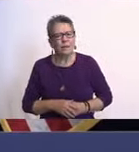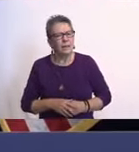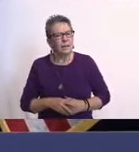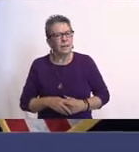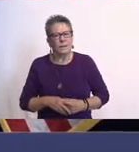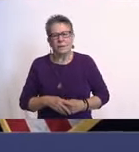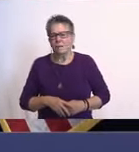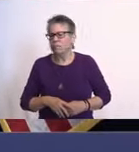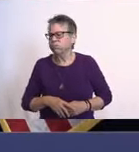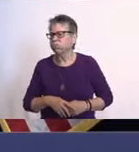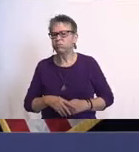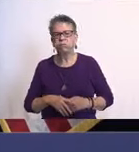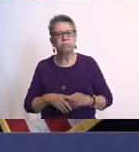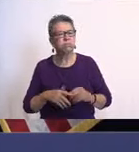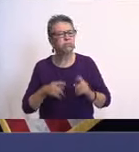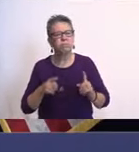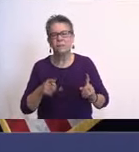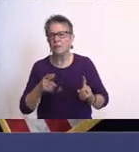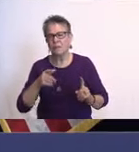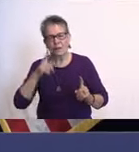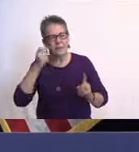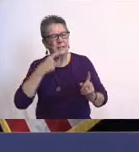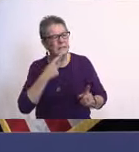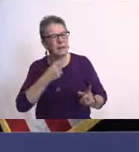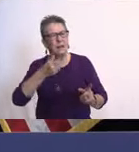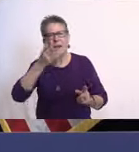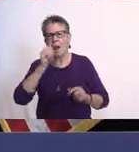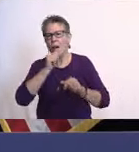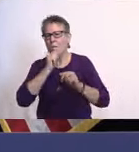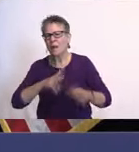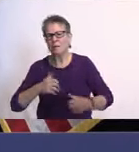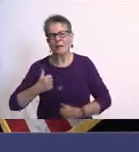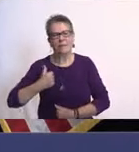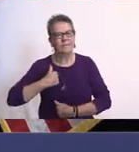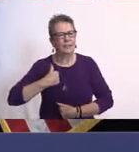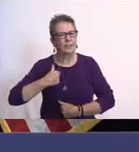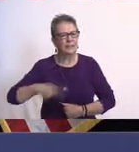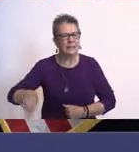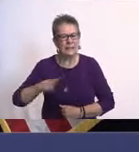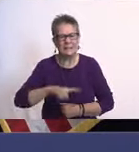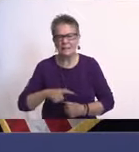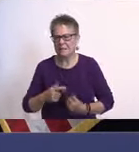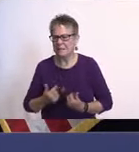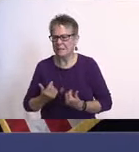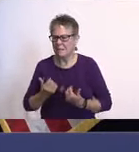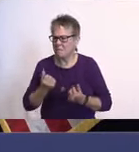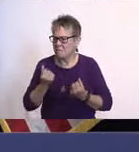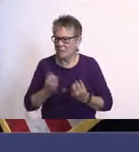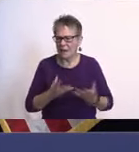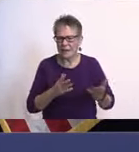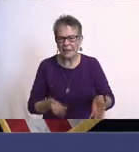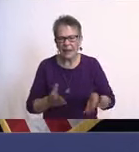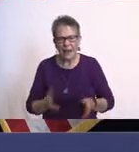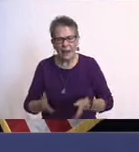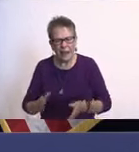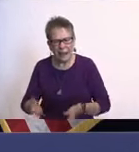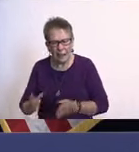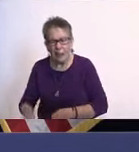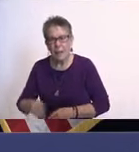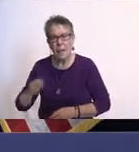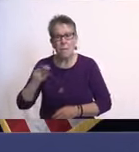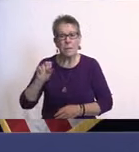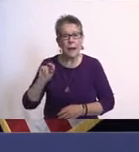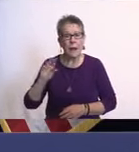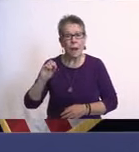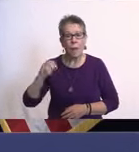These are confirmed passings. The numbers now stand at Menlo Park, 71 losses of life, Paramus